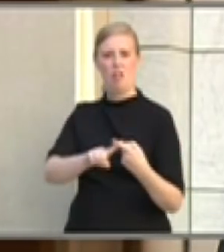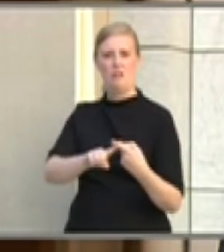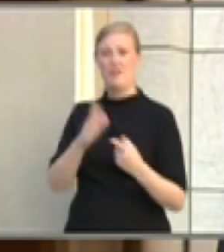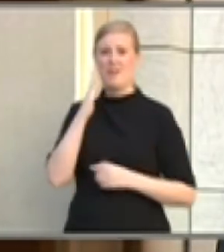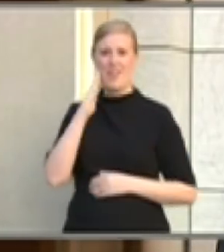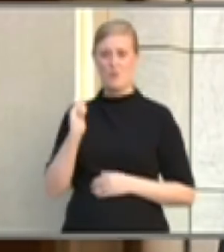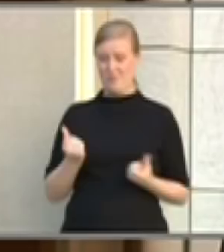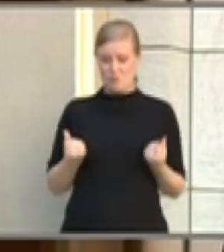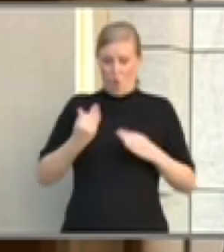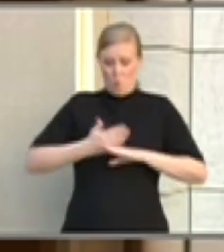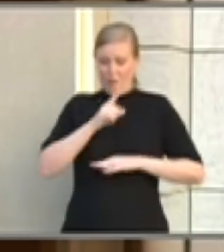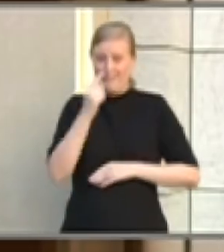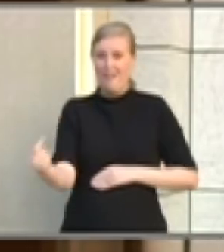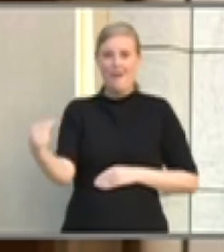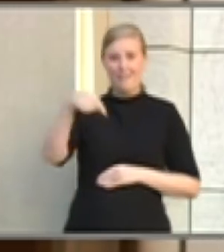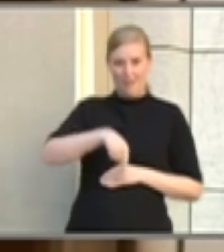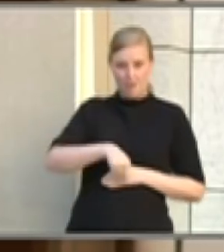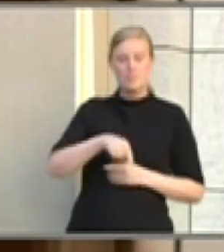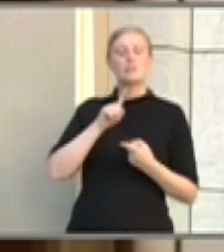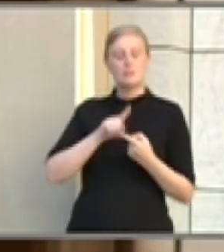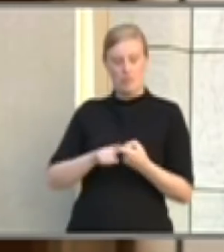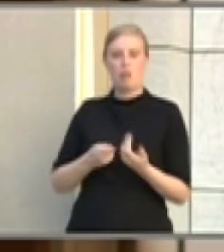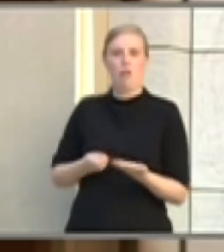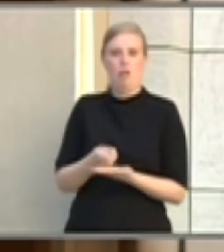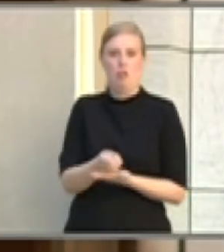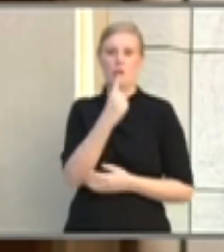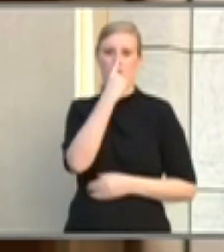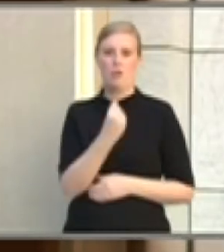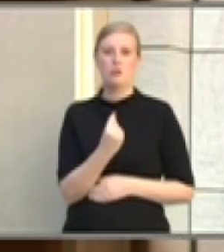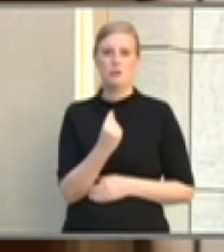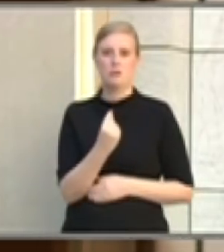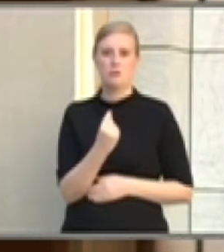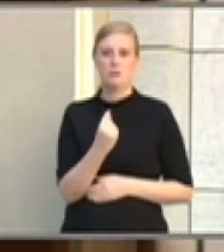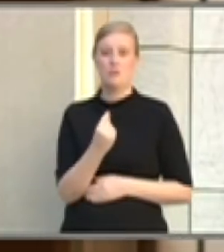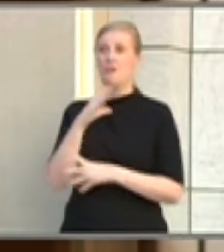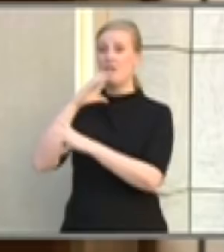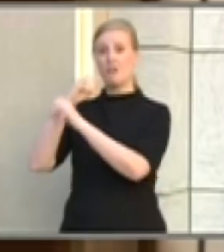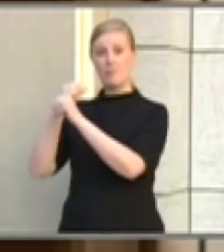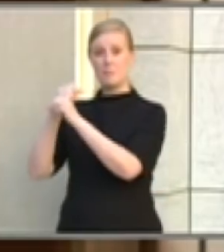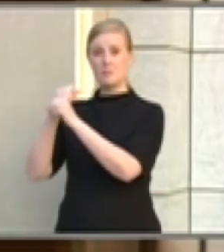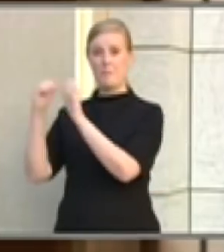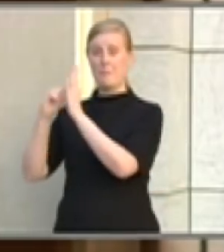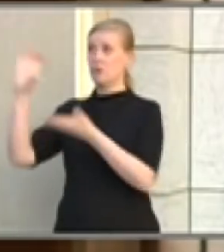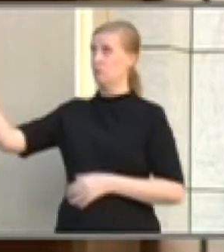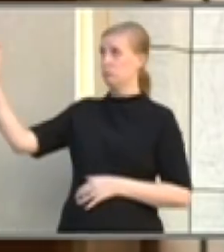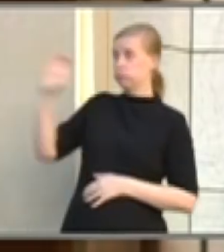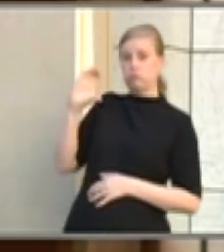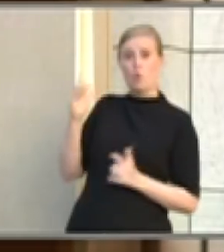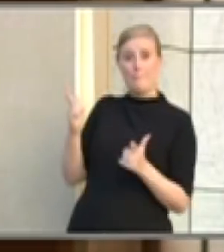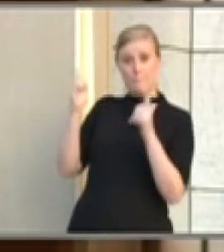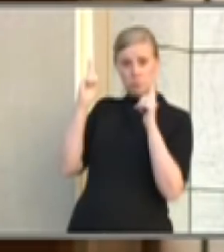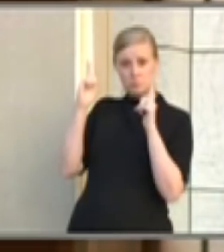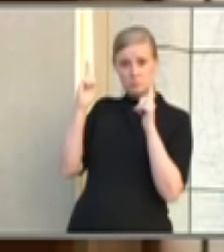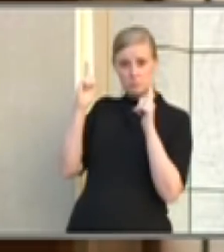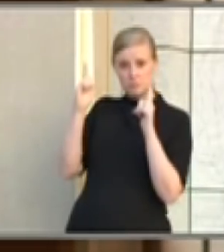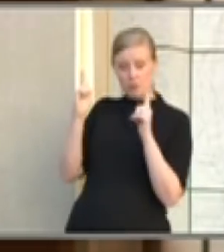will pay employers to pay their employees and make sure they do, to keep them